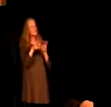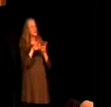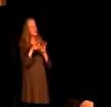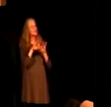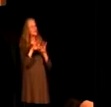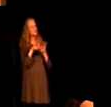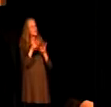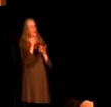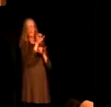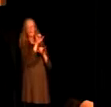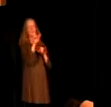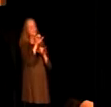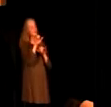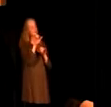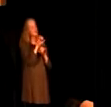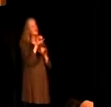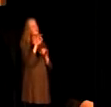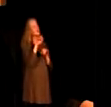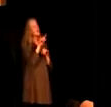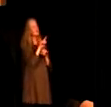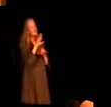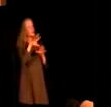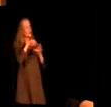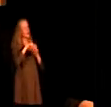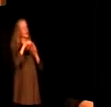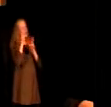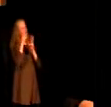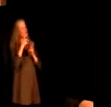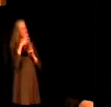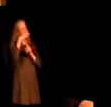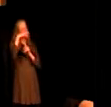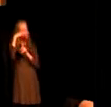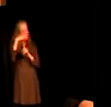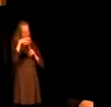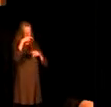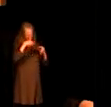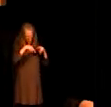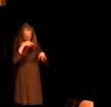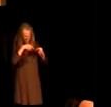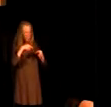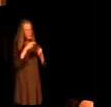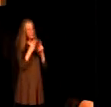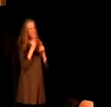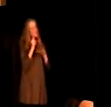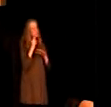at vegetation from a weather satellite back in 1980.